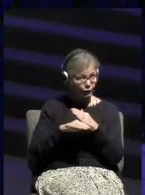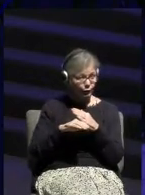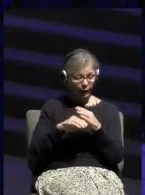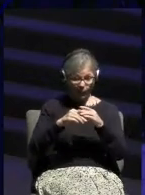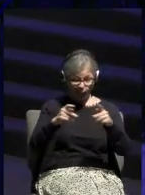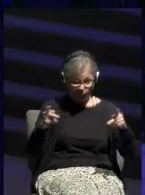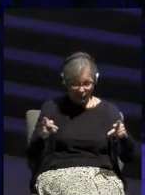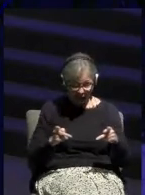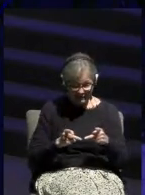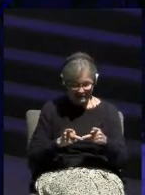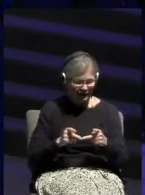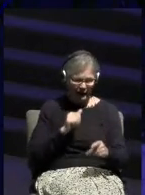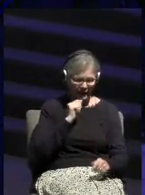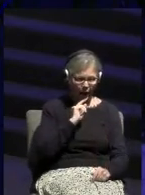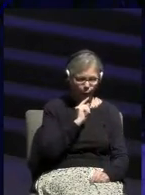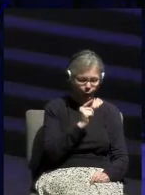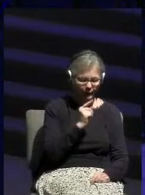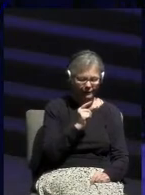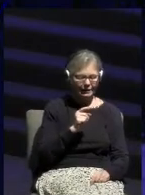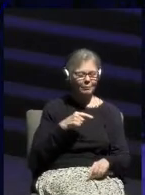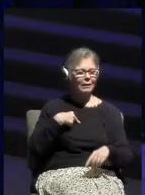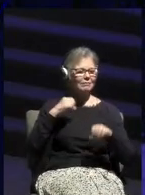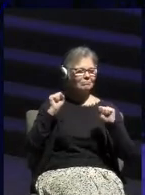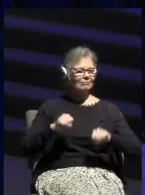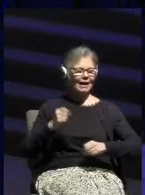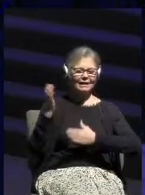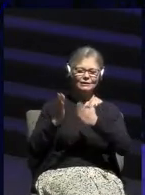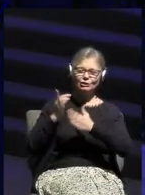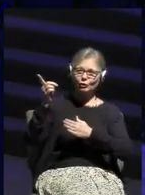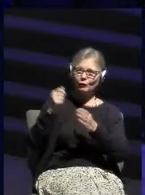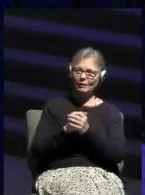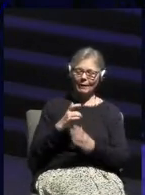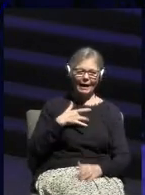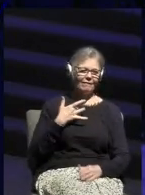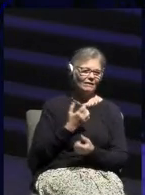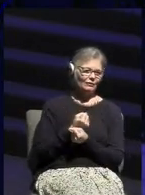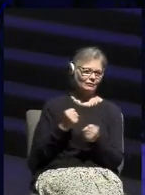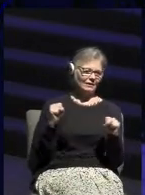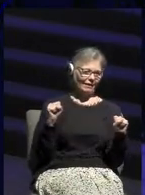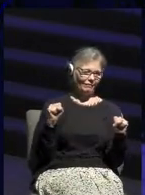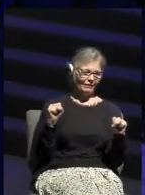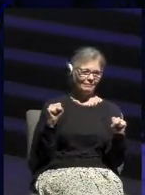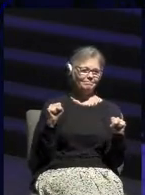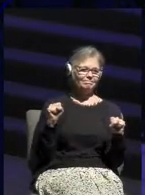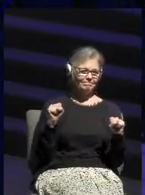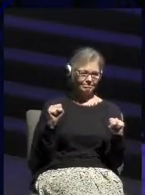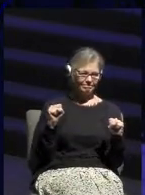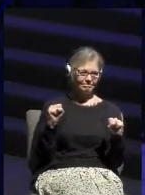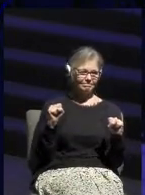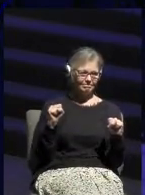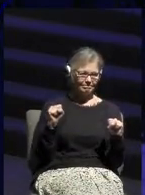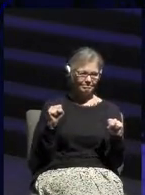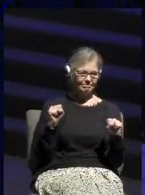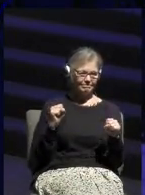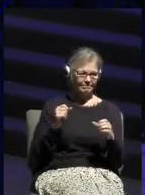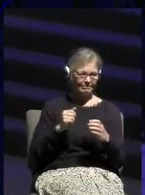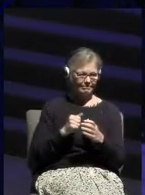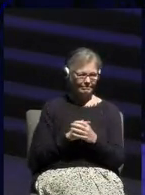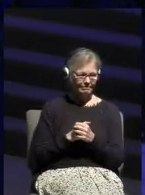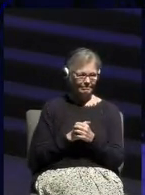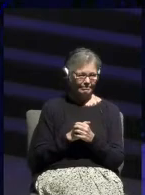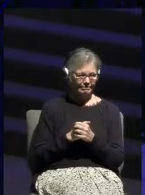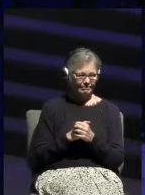place where an individual can live. He's talking about